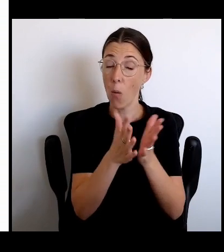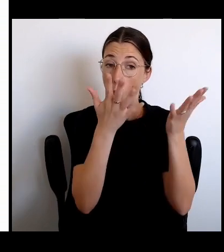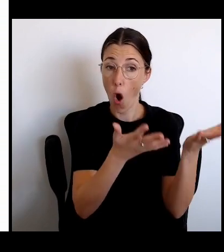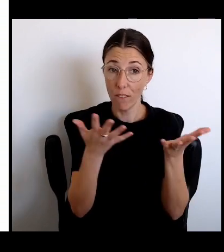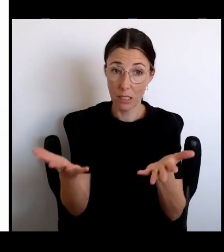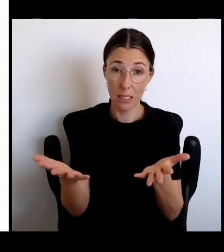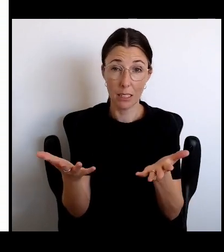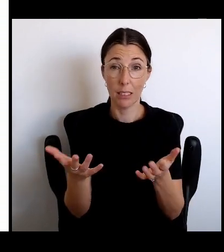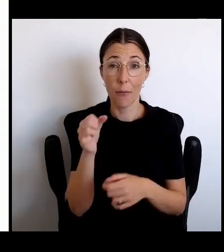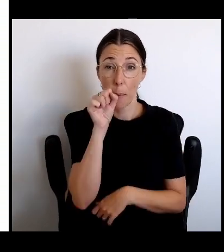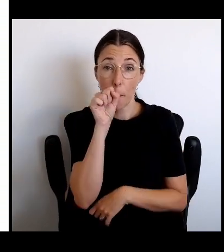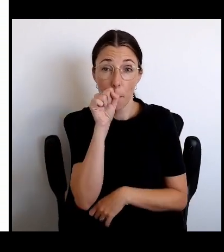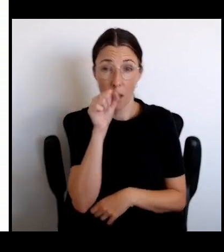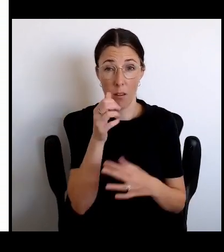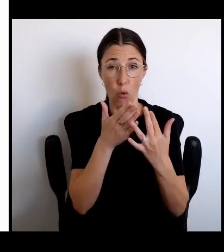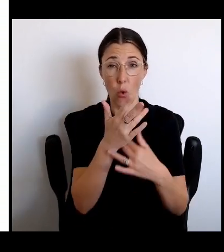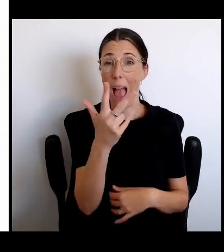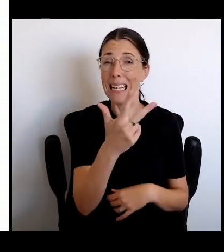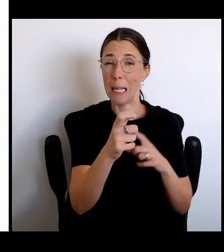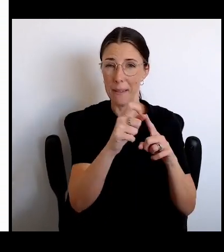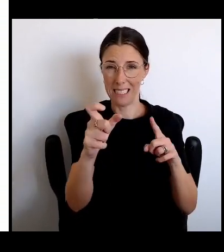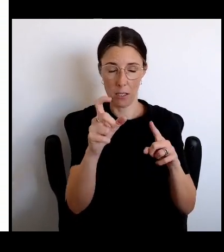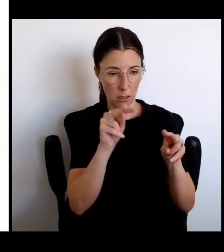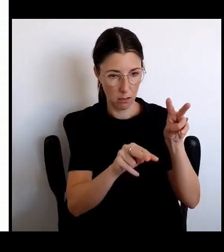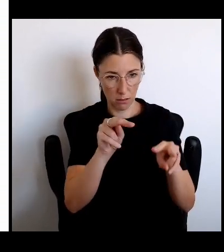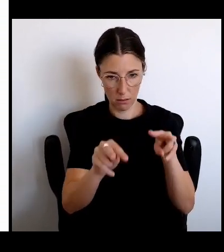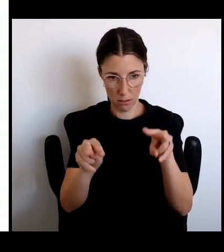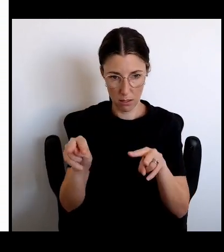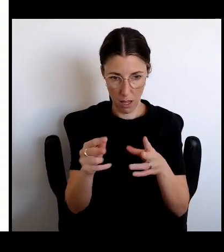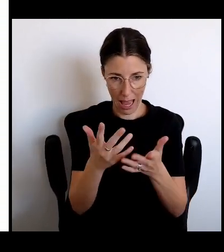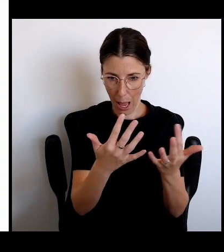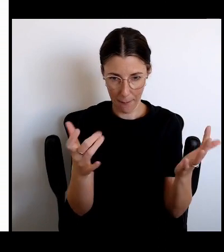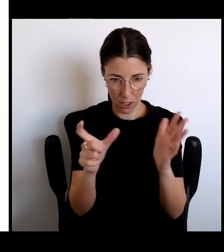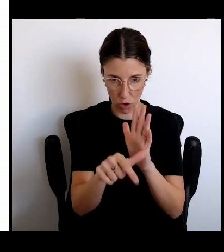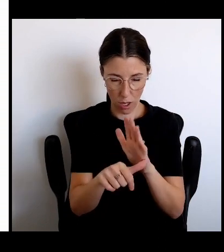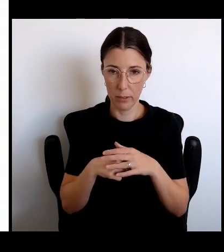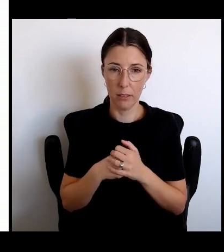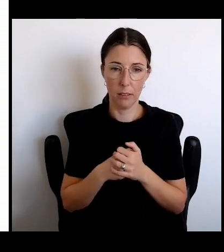vaping amongst that 18%, what we find is that, in fact,